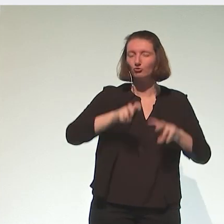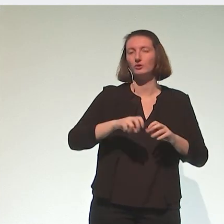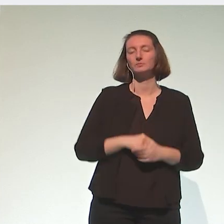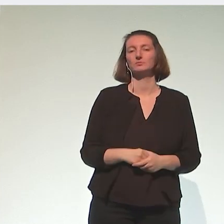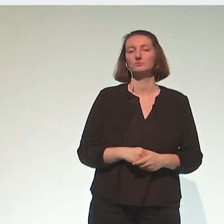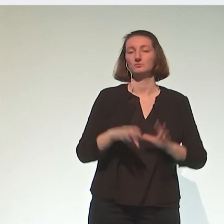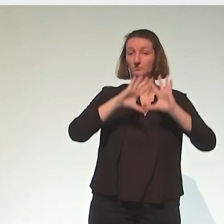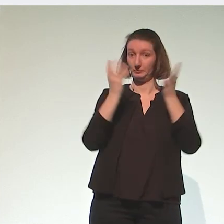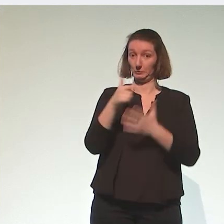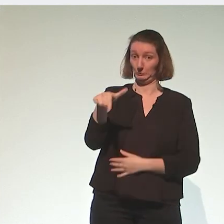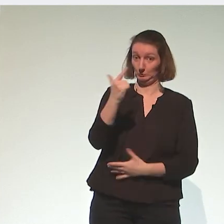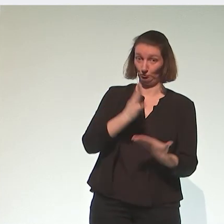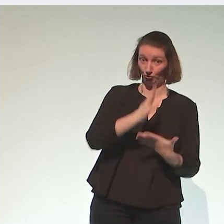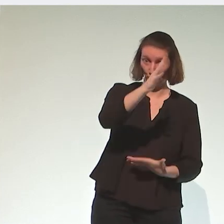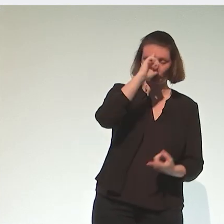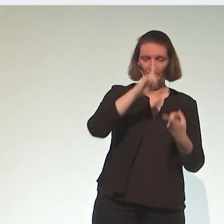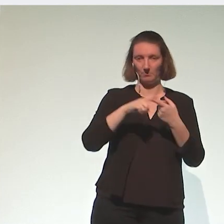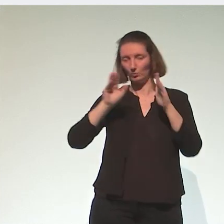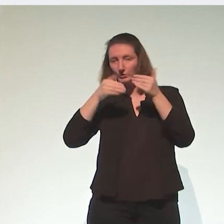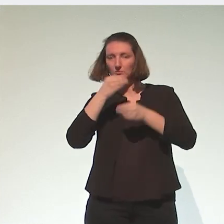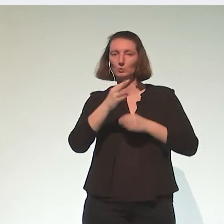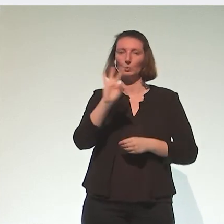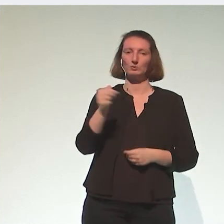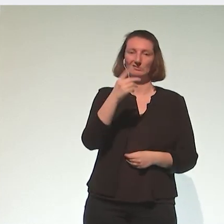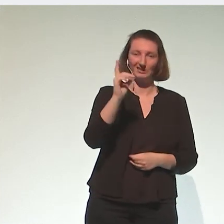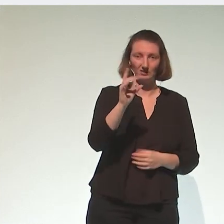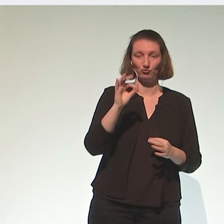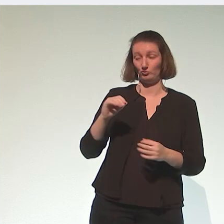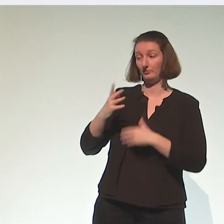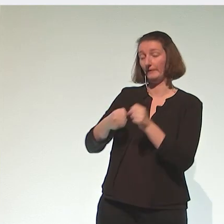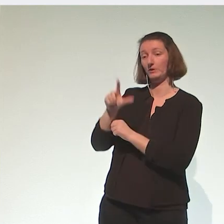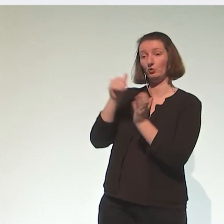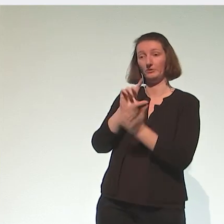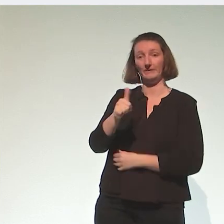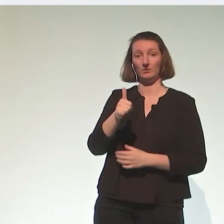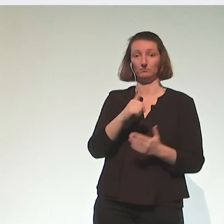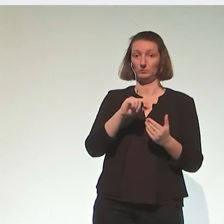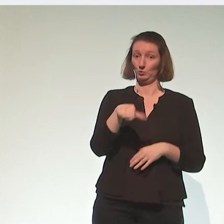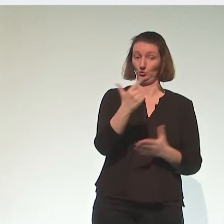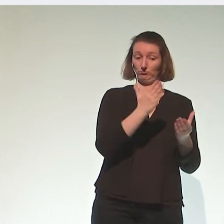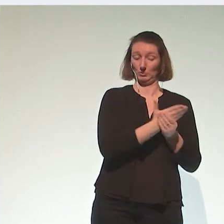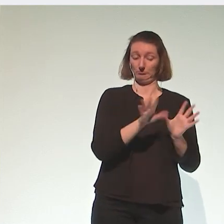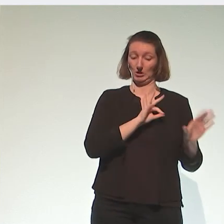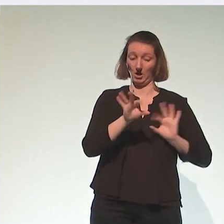support for research in this area. 12 autism and TND projects were selected in 2021